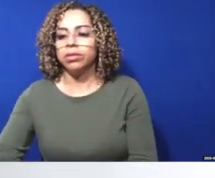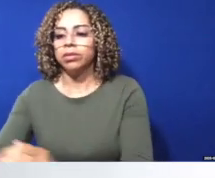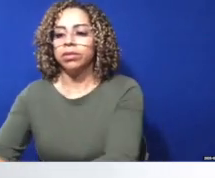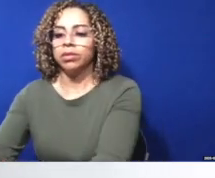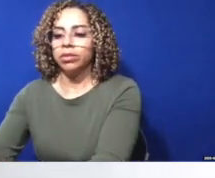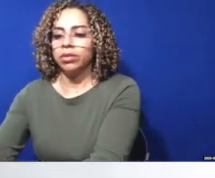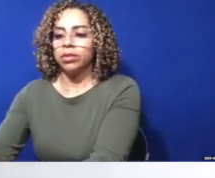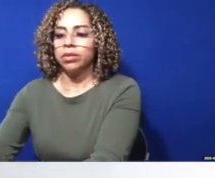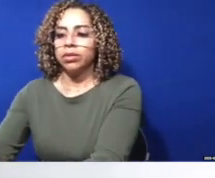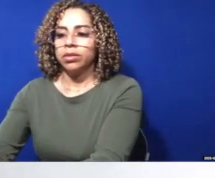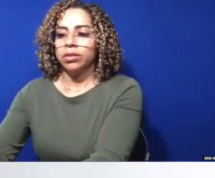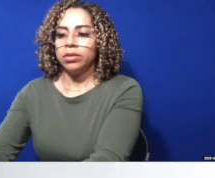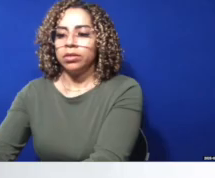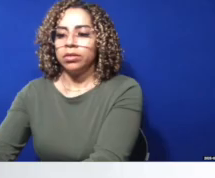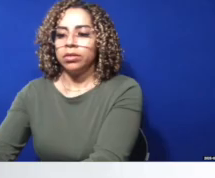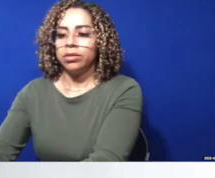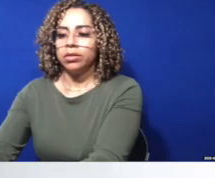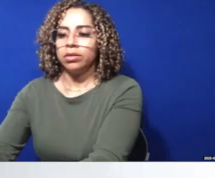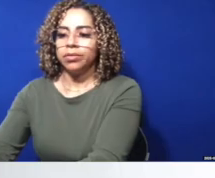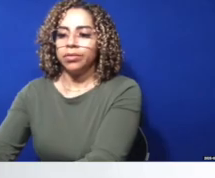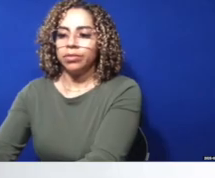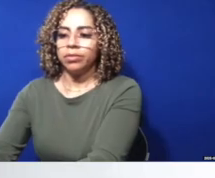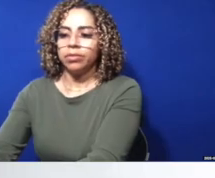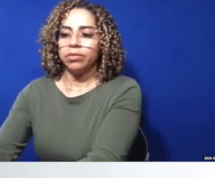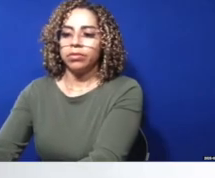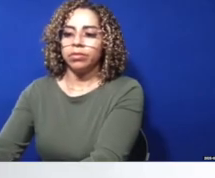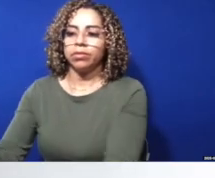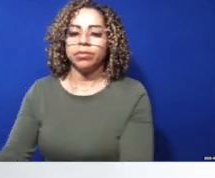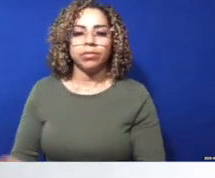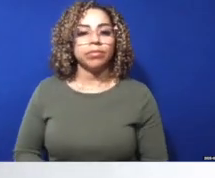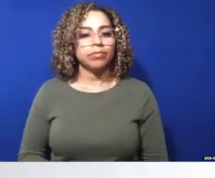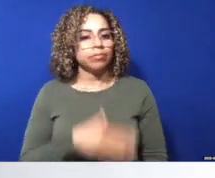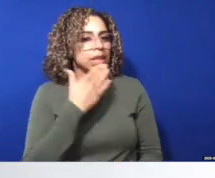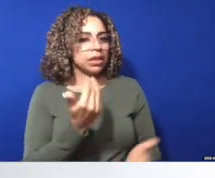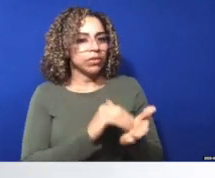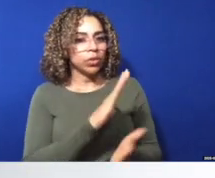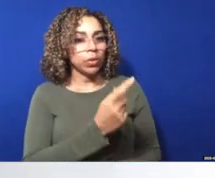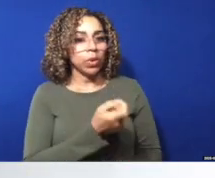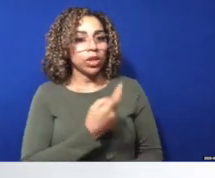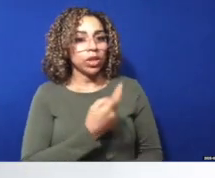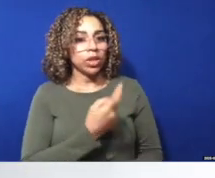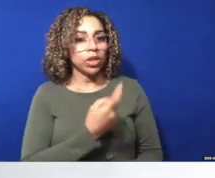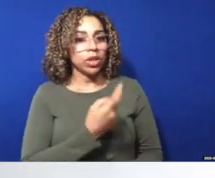Jim, thanks for that question. So for the September 9th launch date, that's the